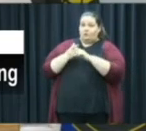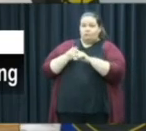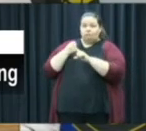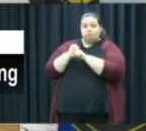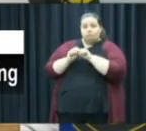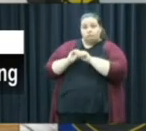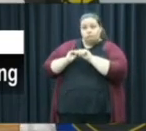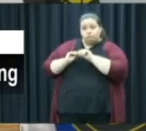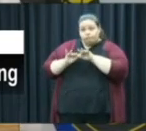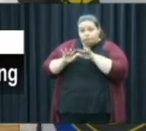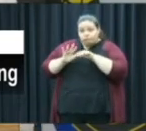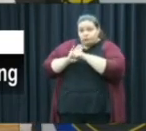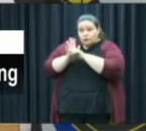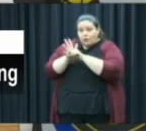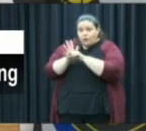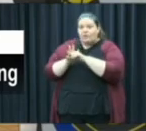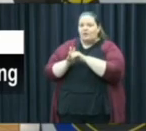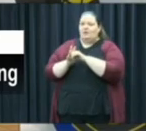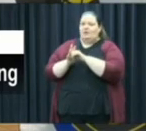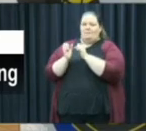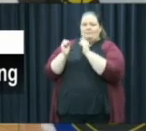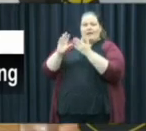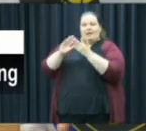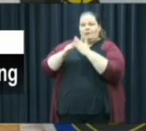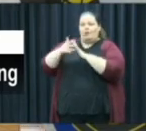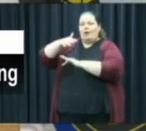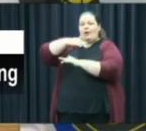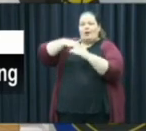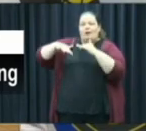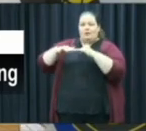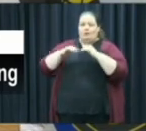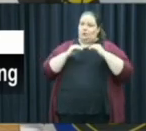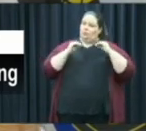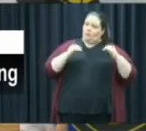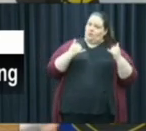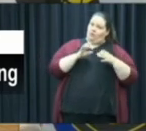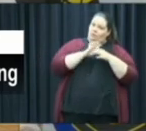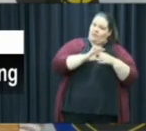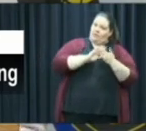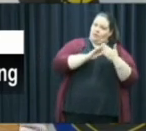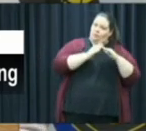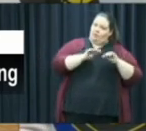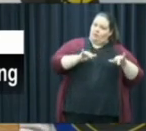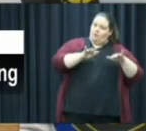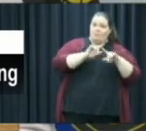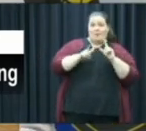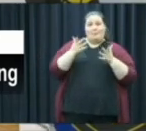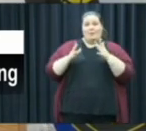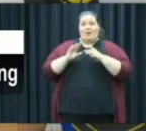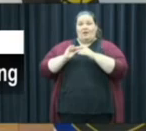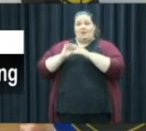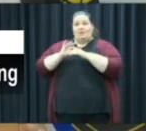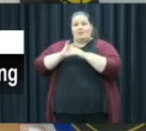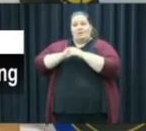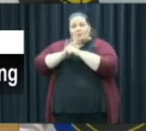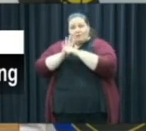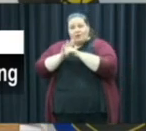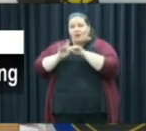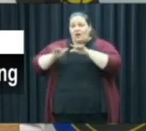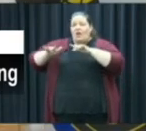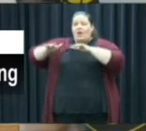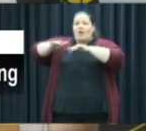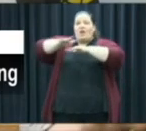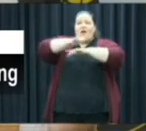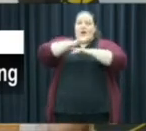pandemic. We don't have a lot of community transmission. Obviously, we have no cases right now, but there still could be virus circulating, and we are still concerned about